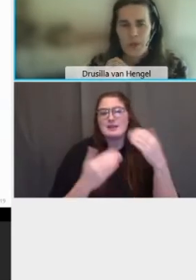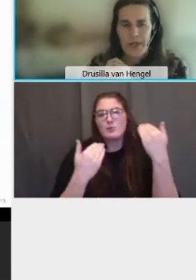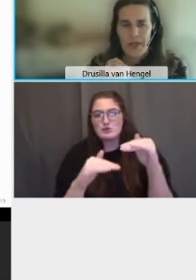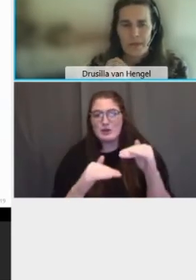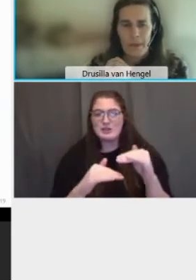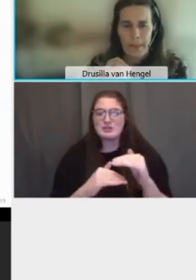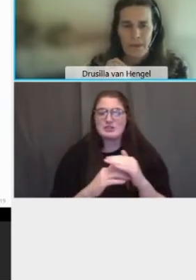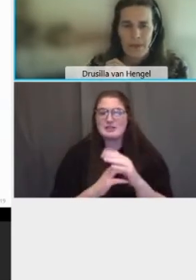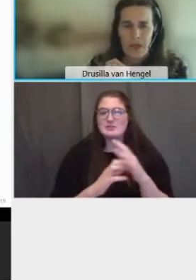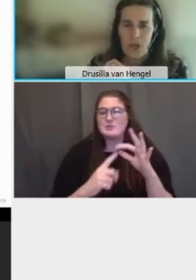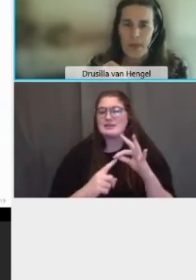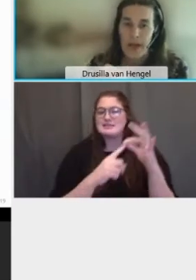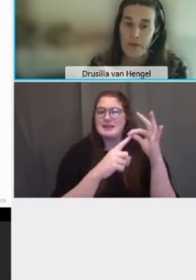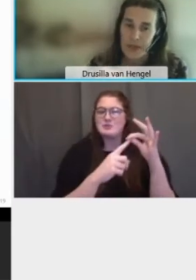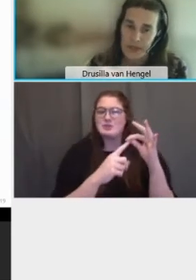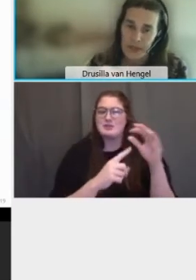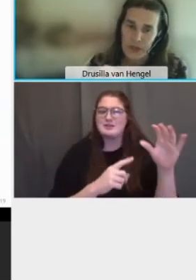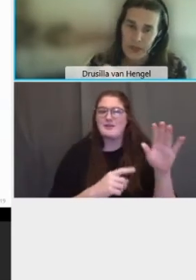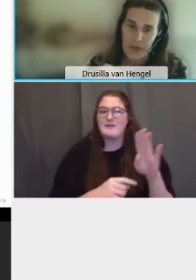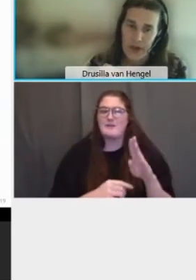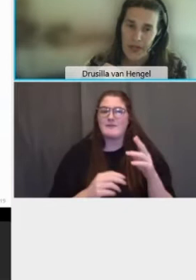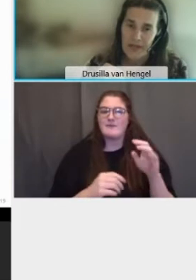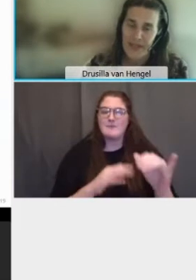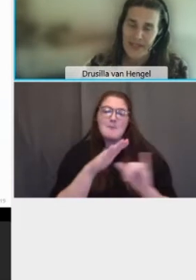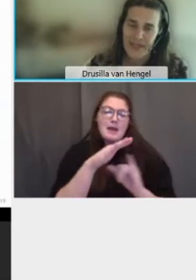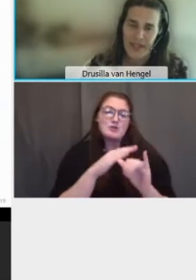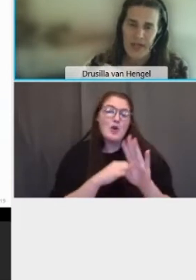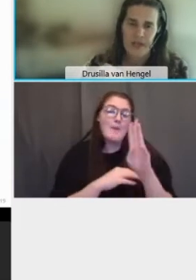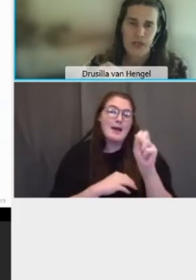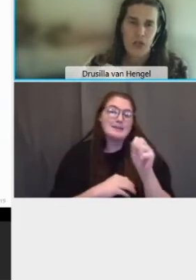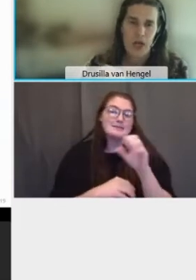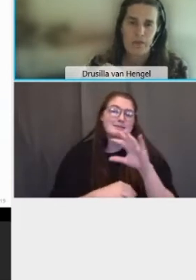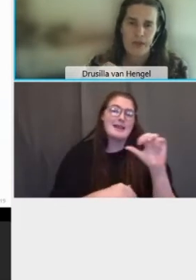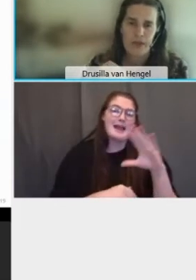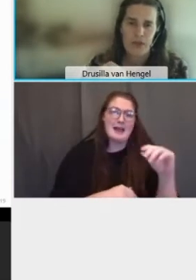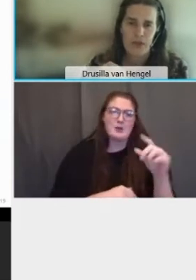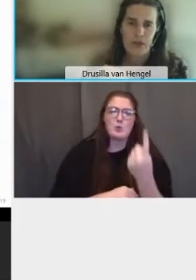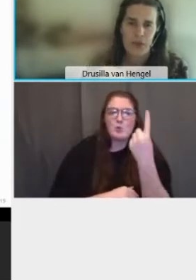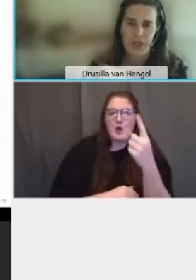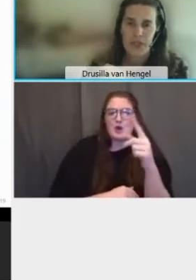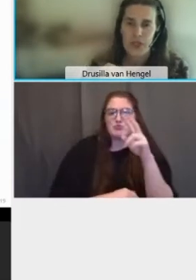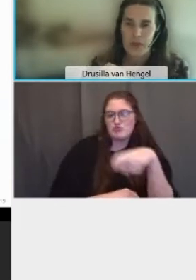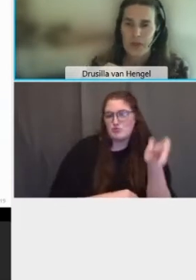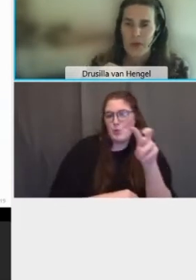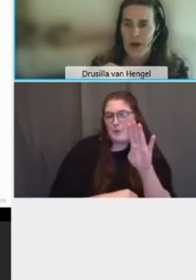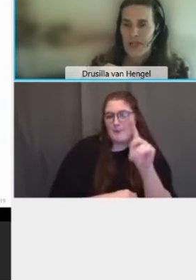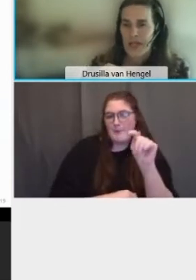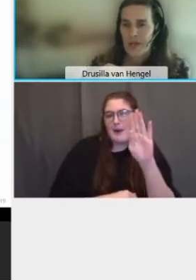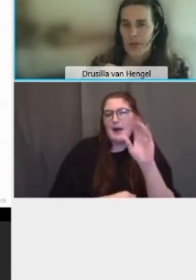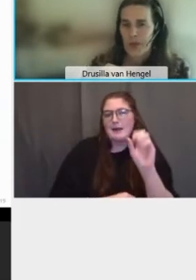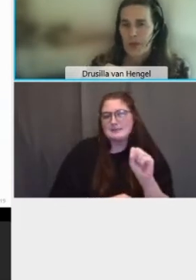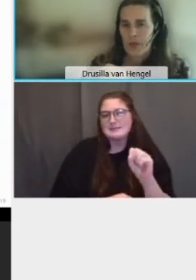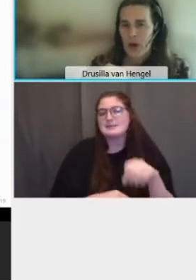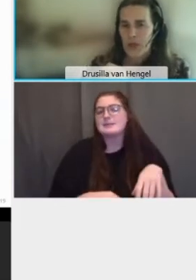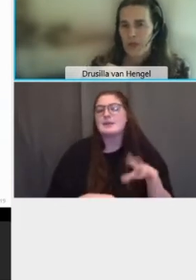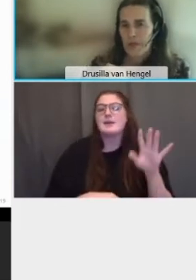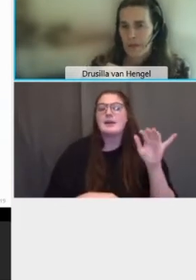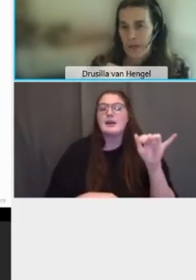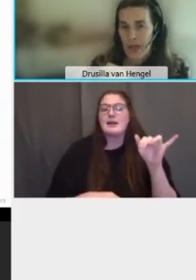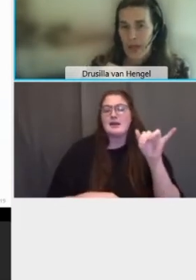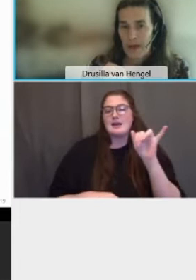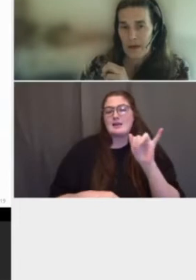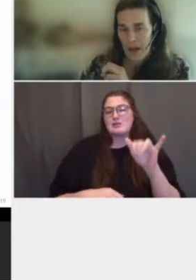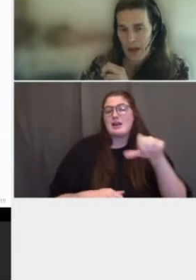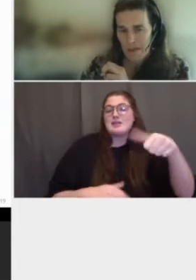one tour bus. Nearby 14th Street, on the other hand, is designated as a truck and bus through route, which should be prioritized for both larger